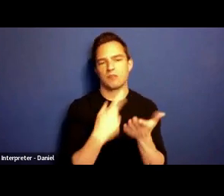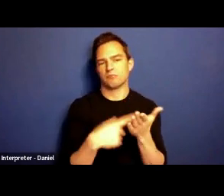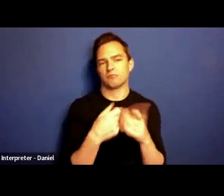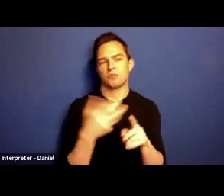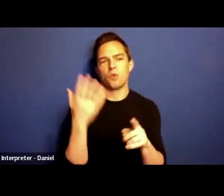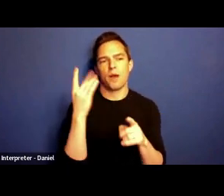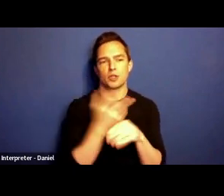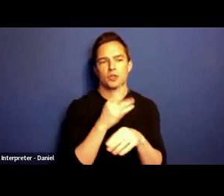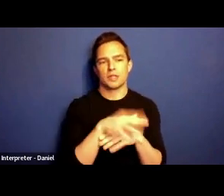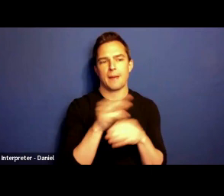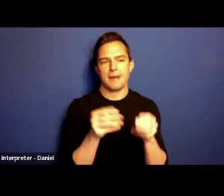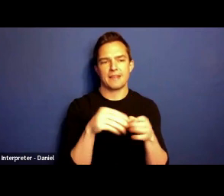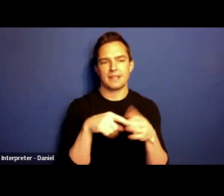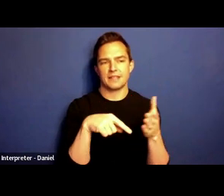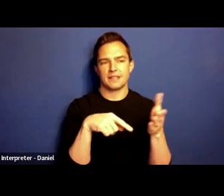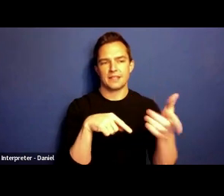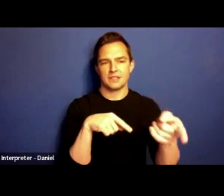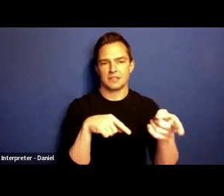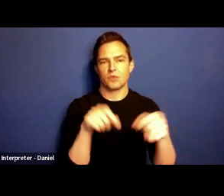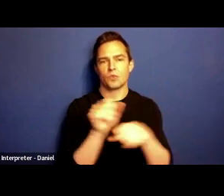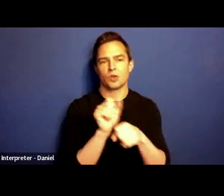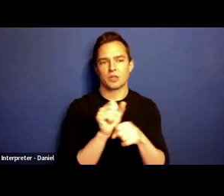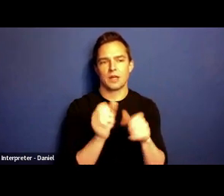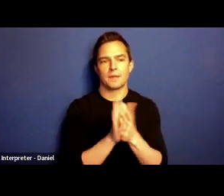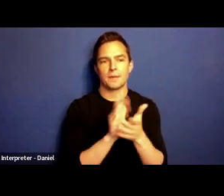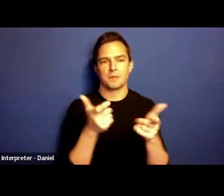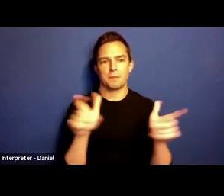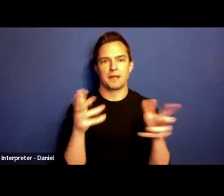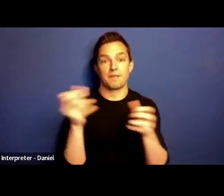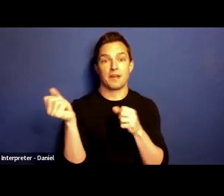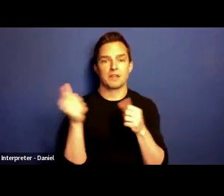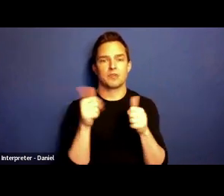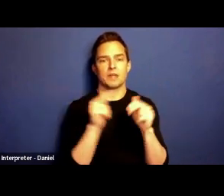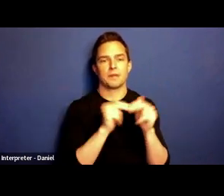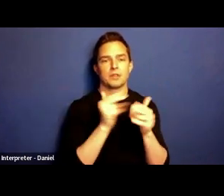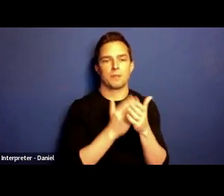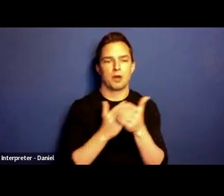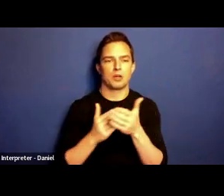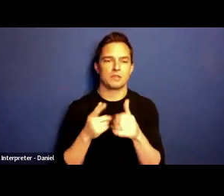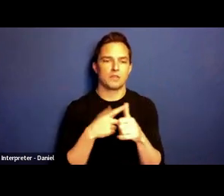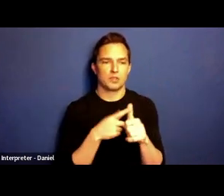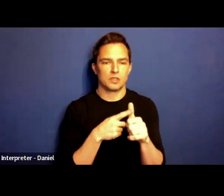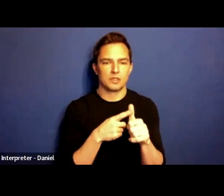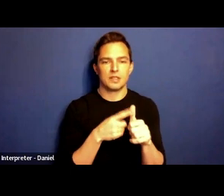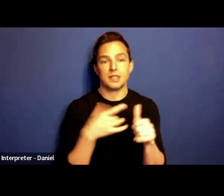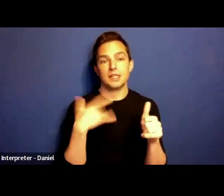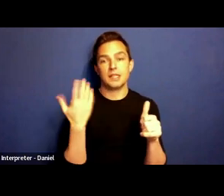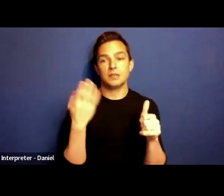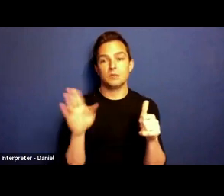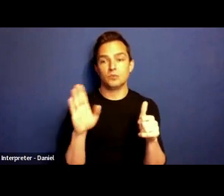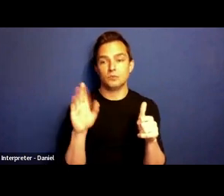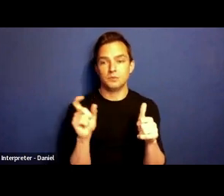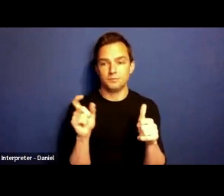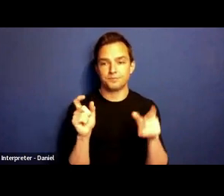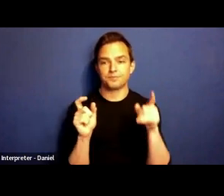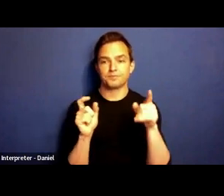method in this work. It gets big real fast, so I want to try to build up the parts. The light blue boxes that you're going to